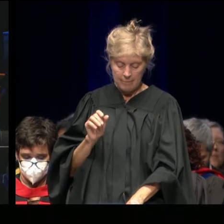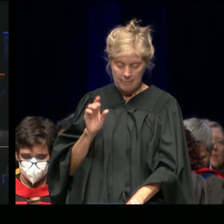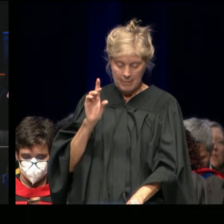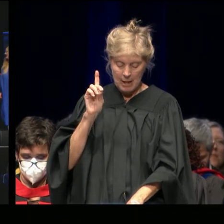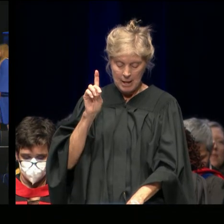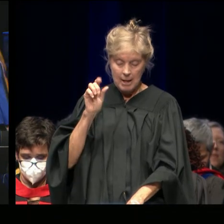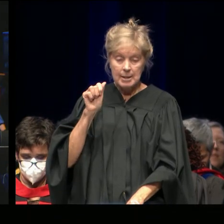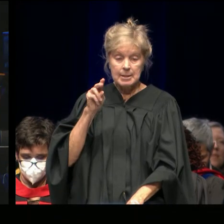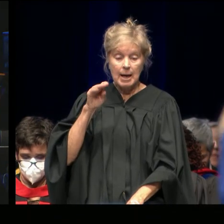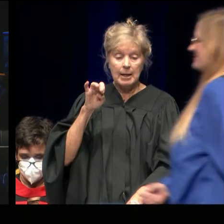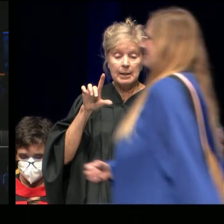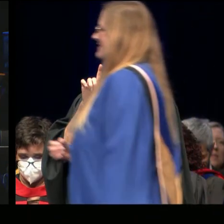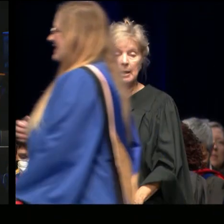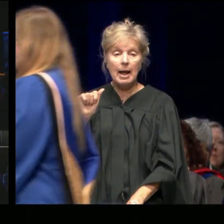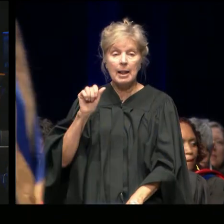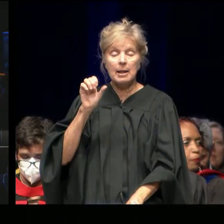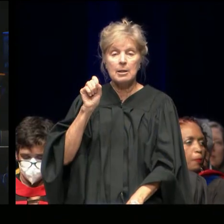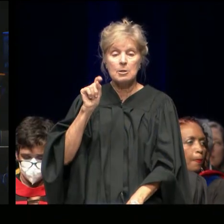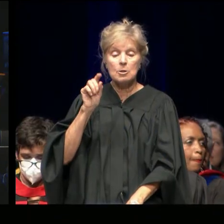Danielle Stoikoff.